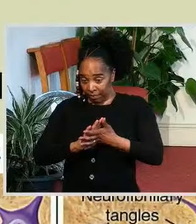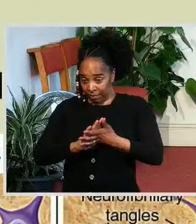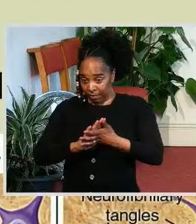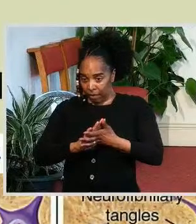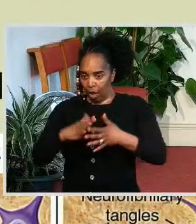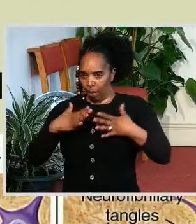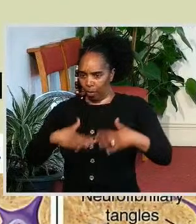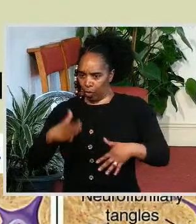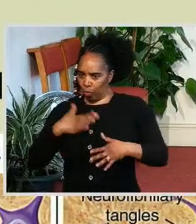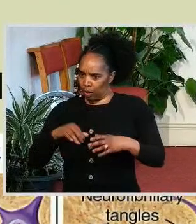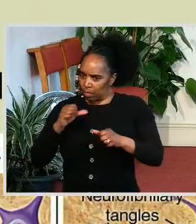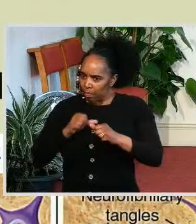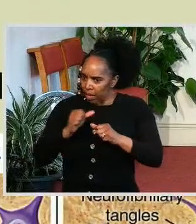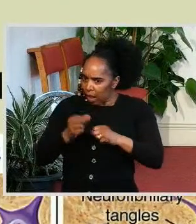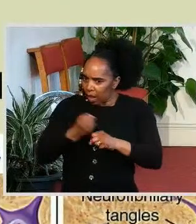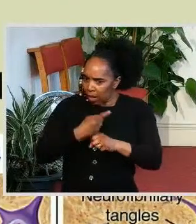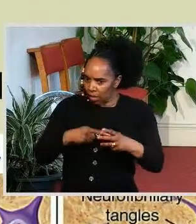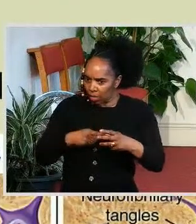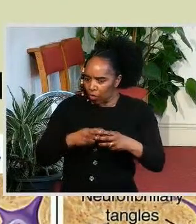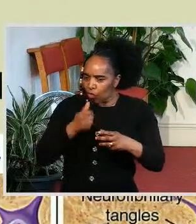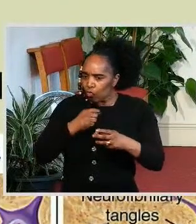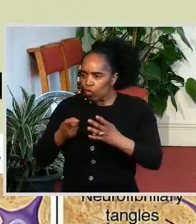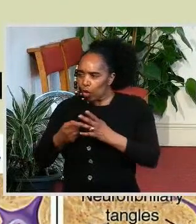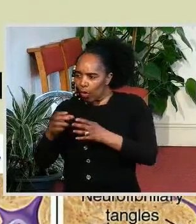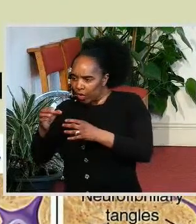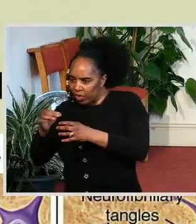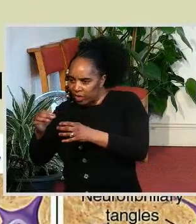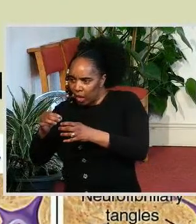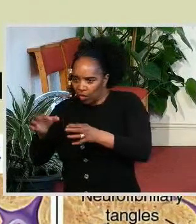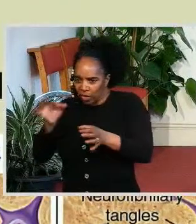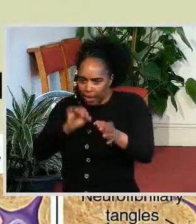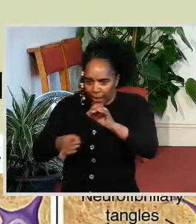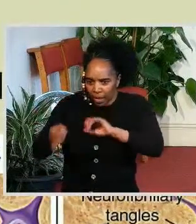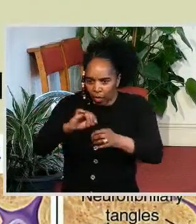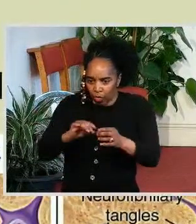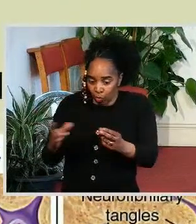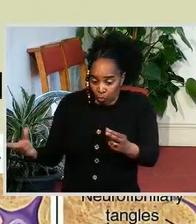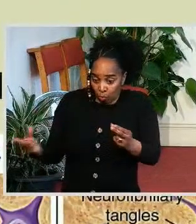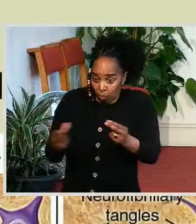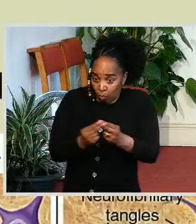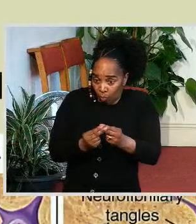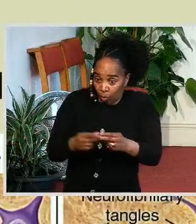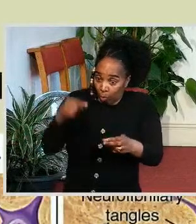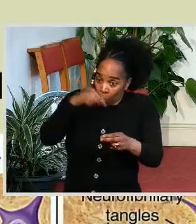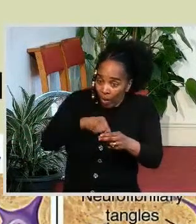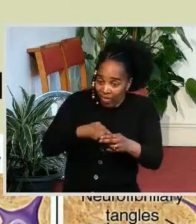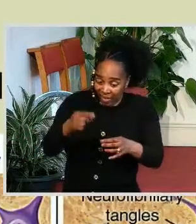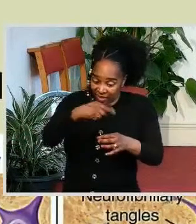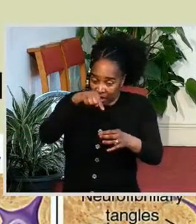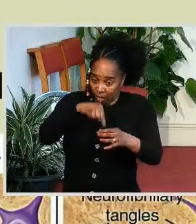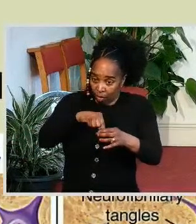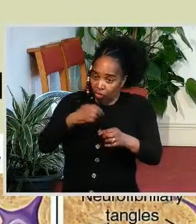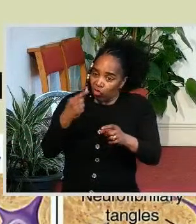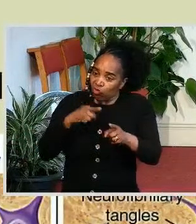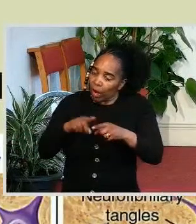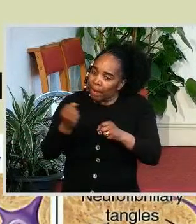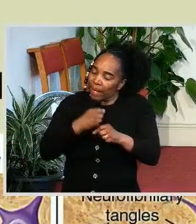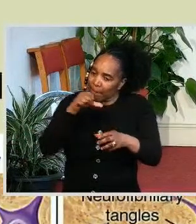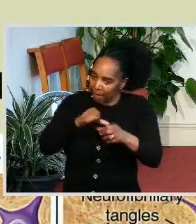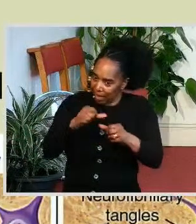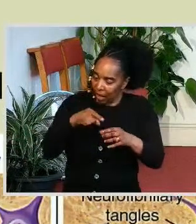body wants to repair it. And it uses other cells and other chemicals to come to that cell to repair it. And then all that